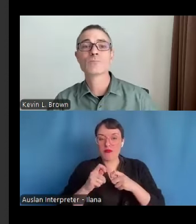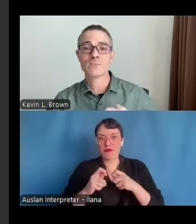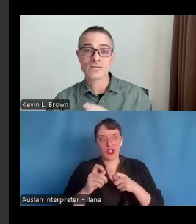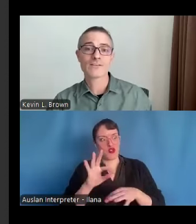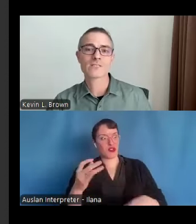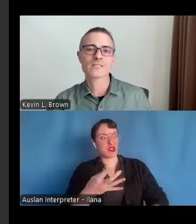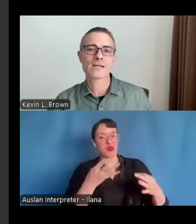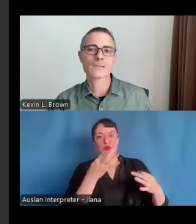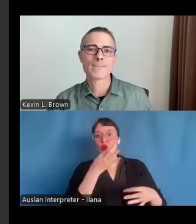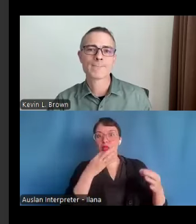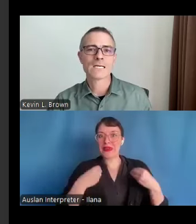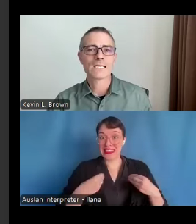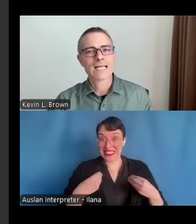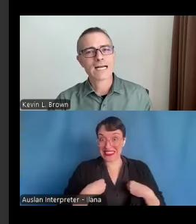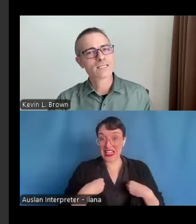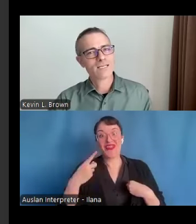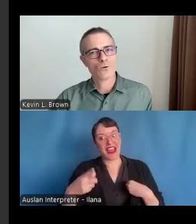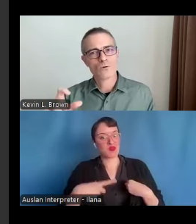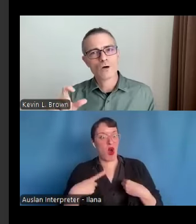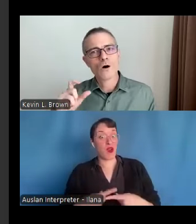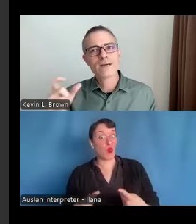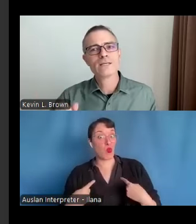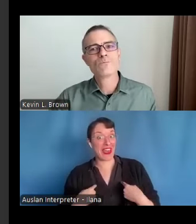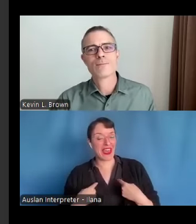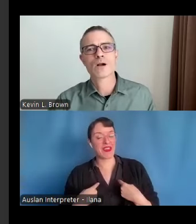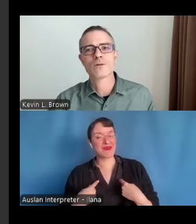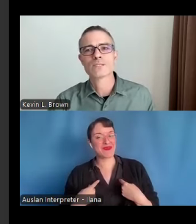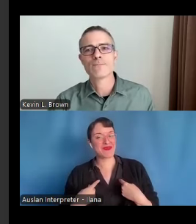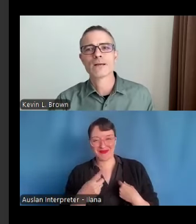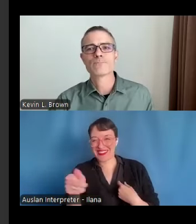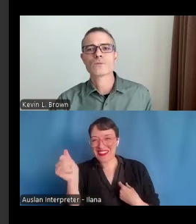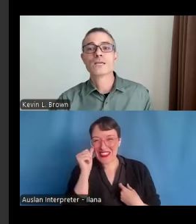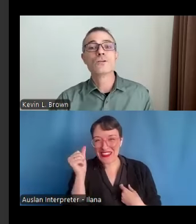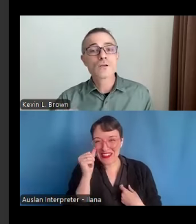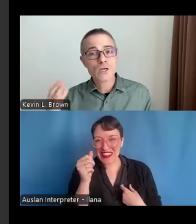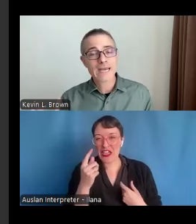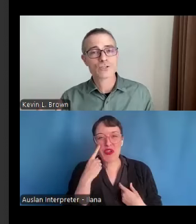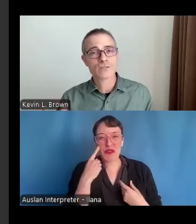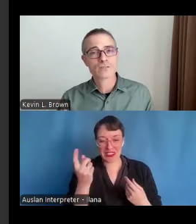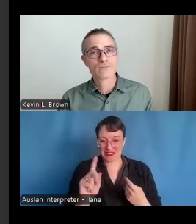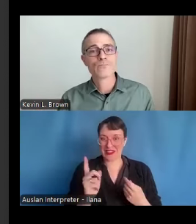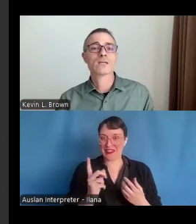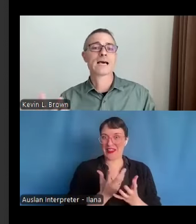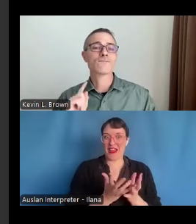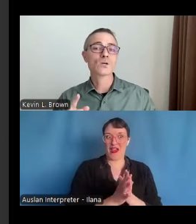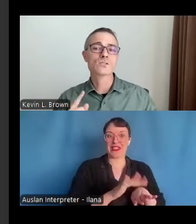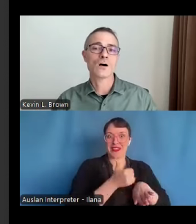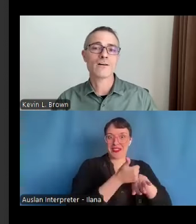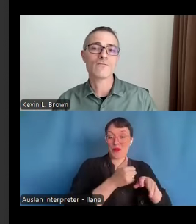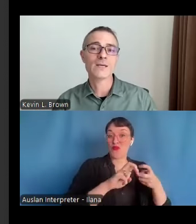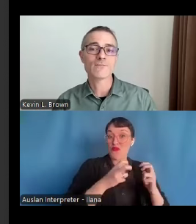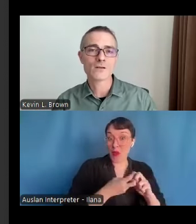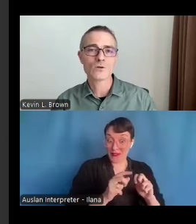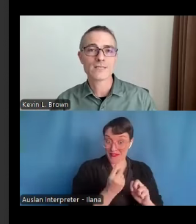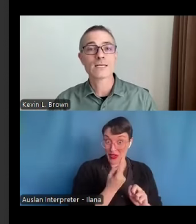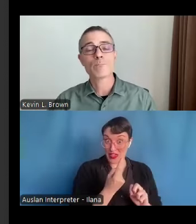nuance, but the big difference there? That's the deal. Always lead with that problem statement in your communications. because that first law of